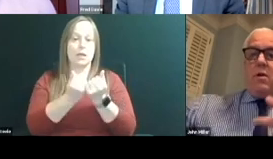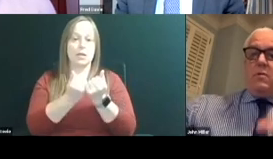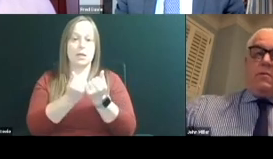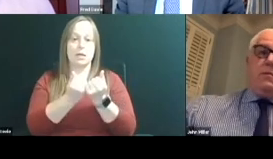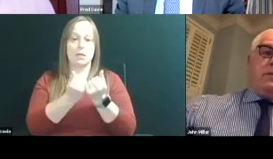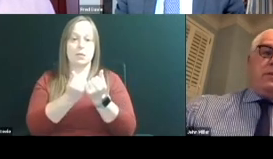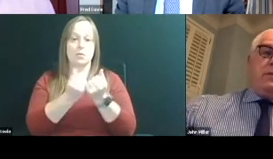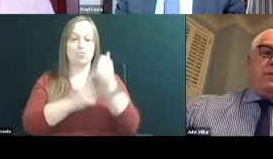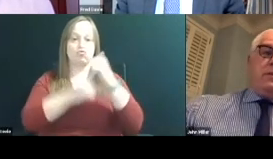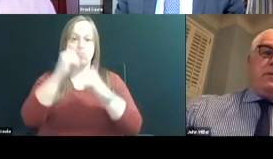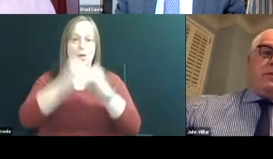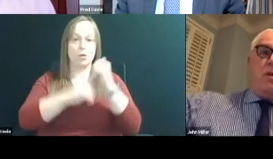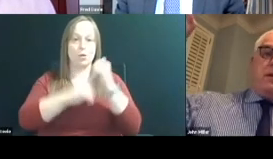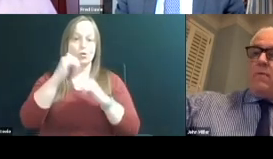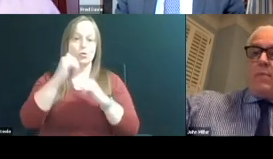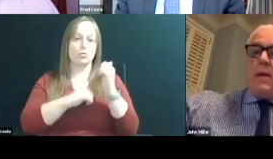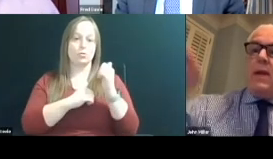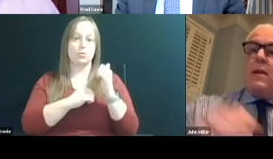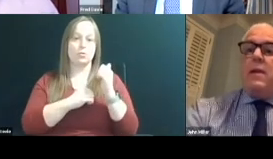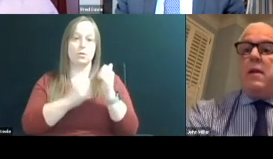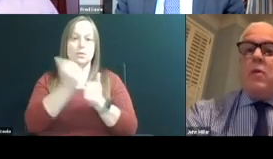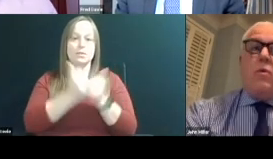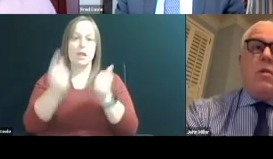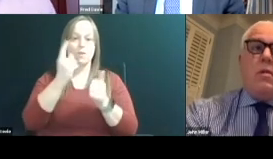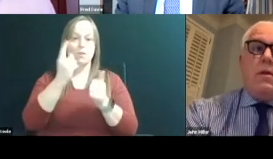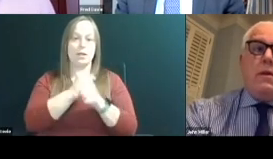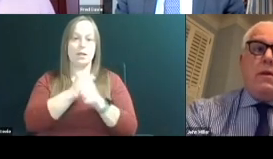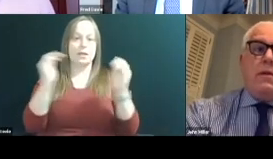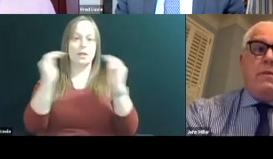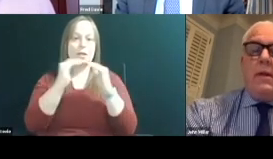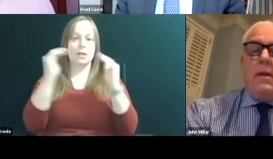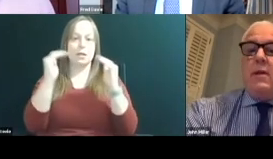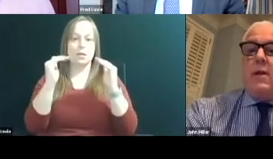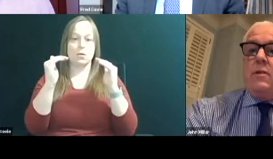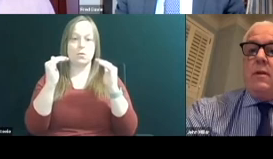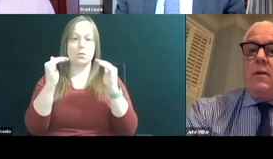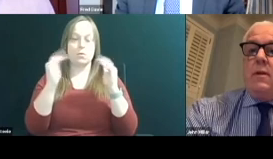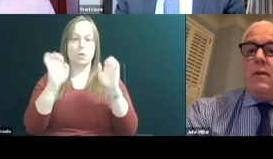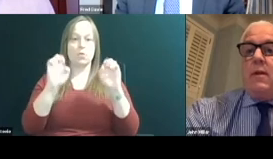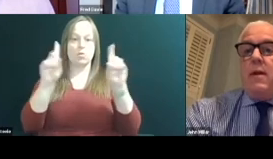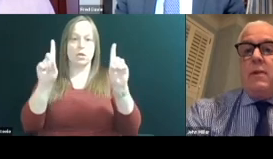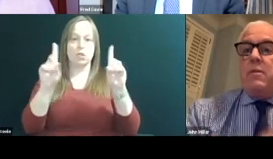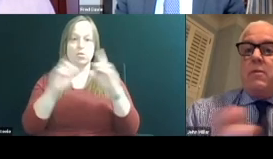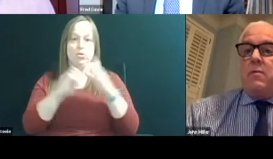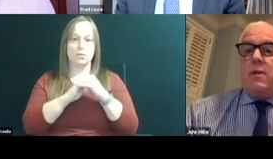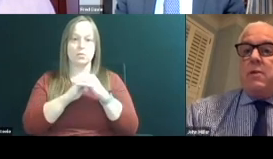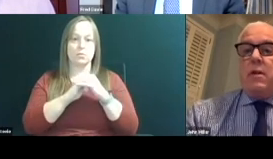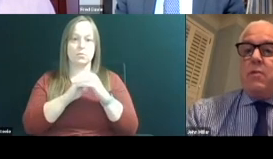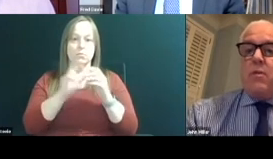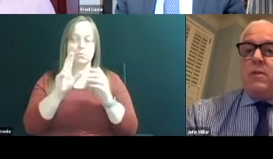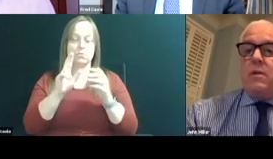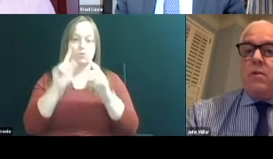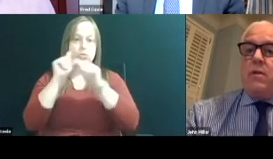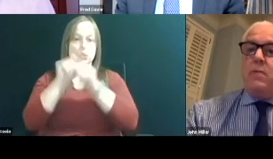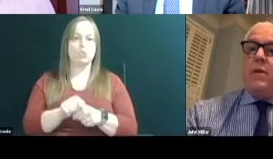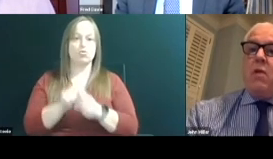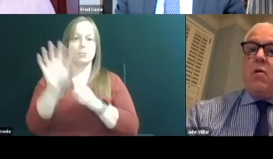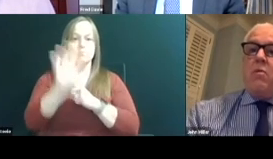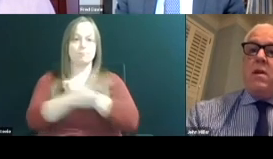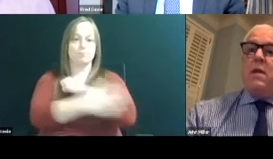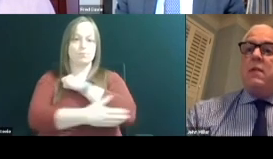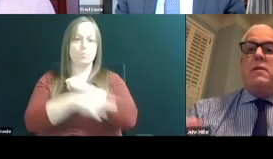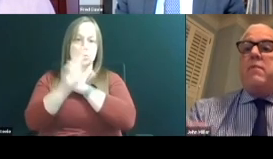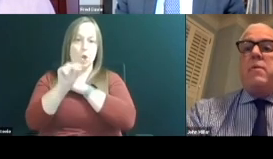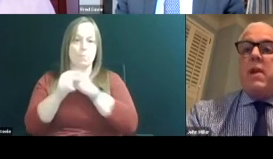are structures. There are, does everybody get the equal education? The answer traditionally across this country has been